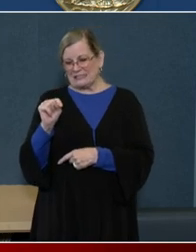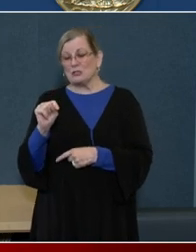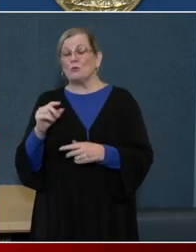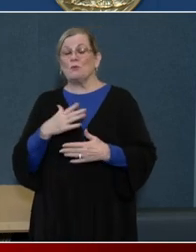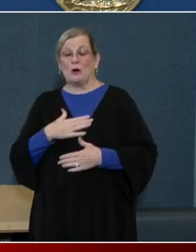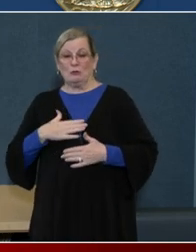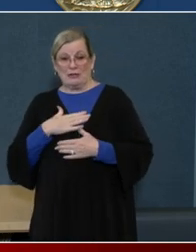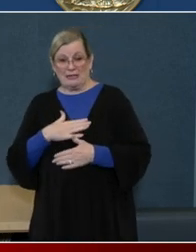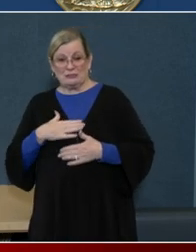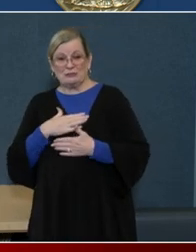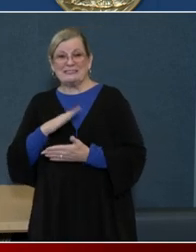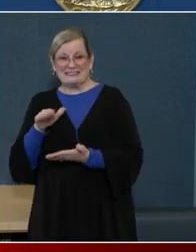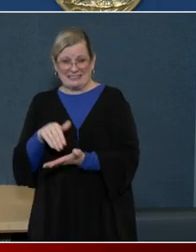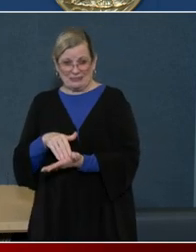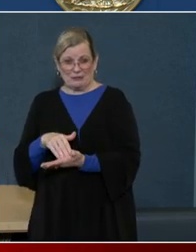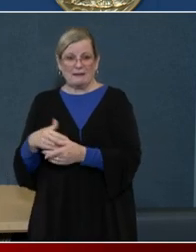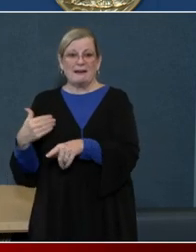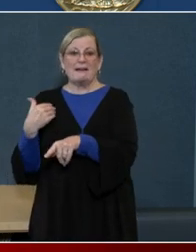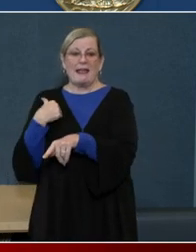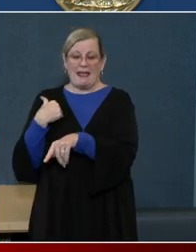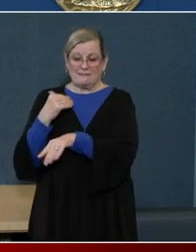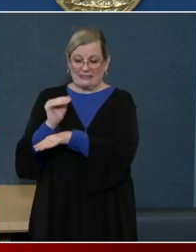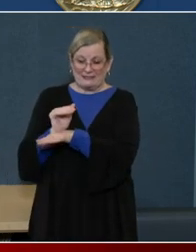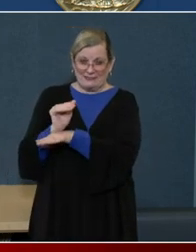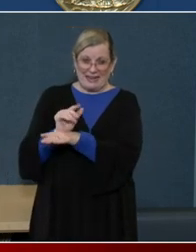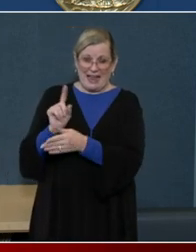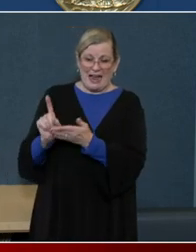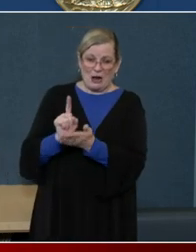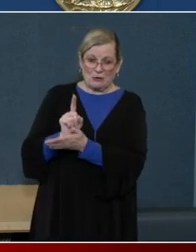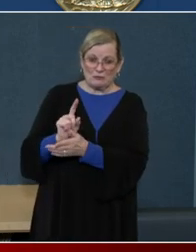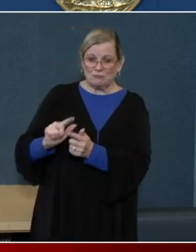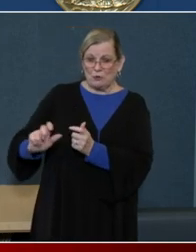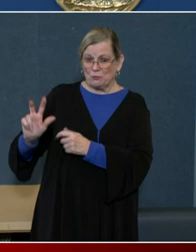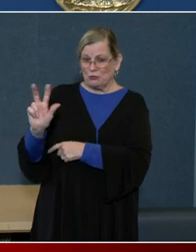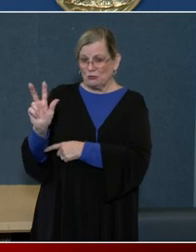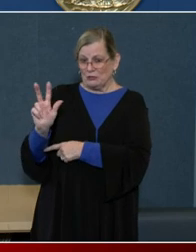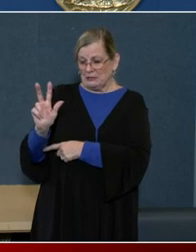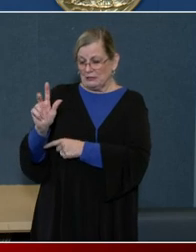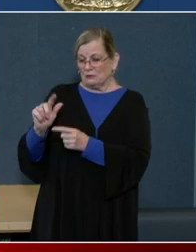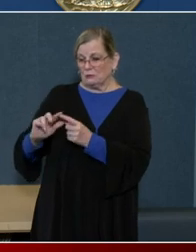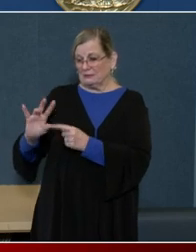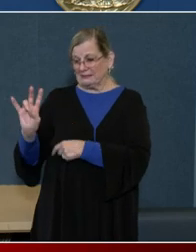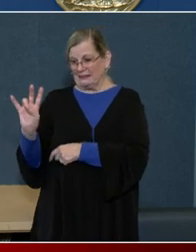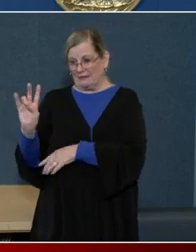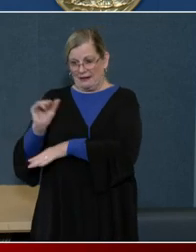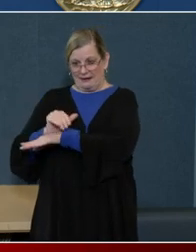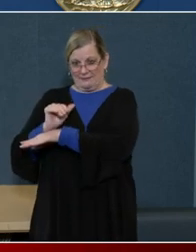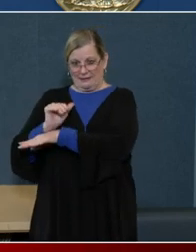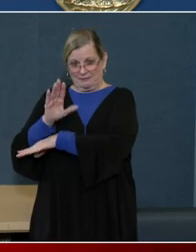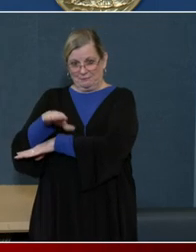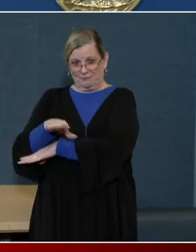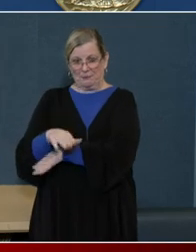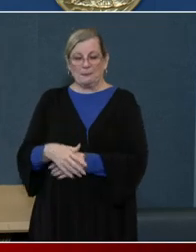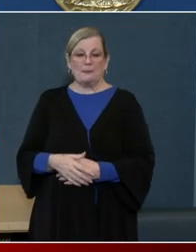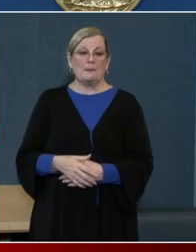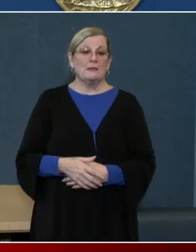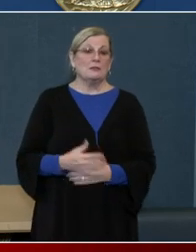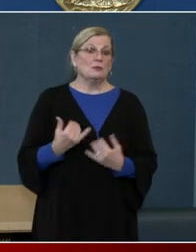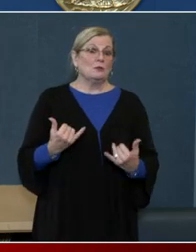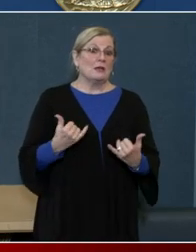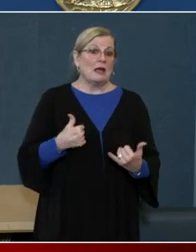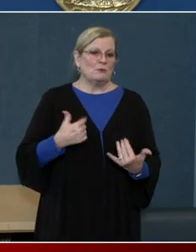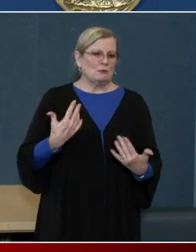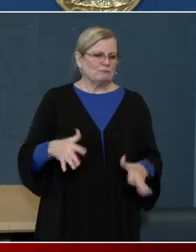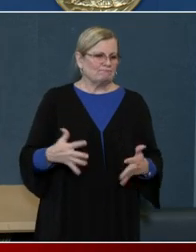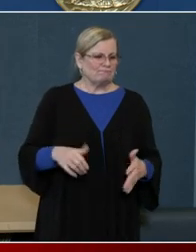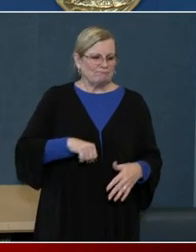3 p.m. to 7 p.m. at four D.C. firehouses. Today, we are also proud to announce